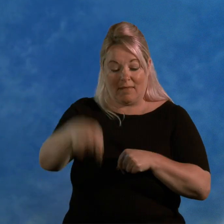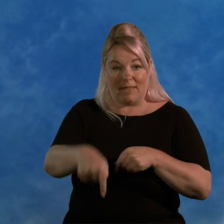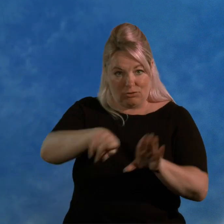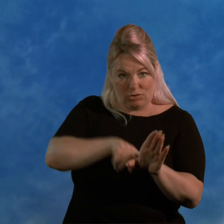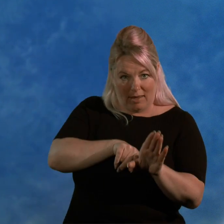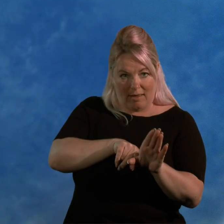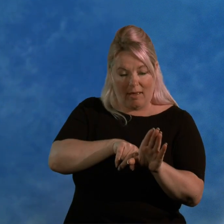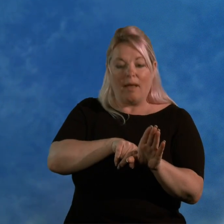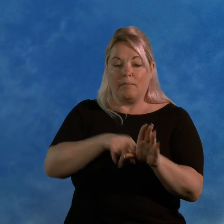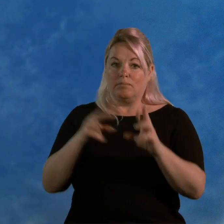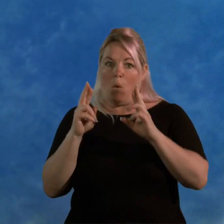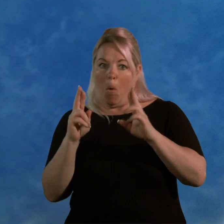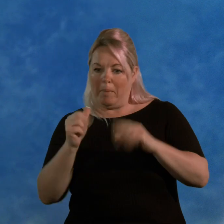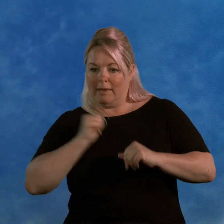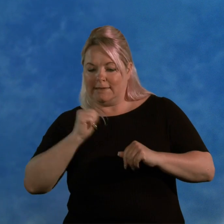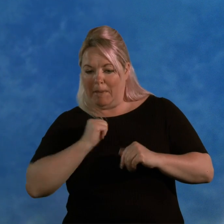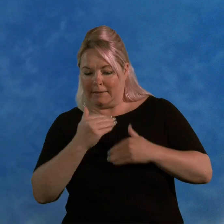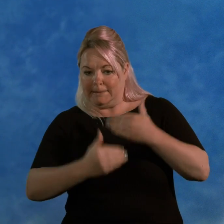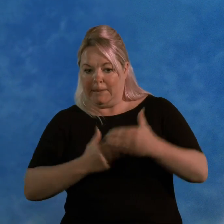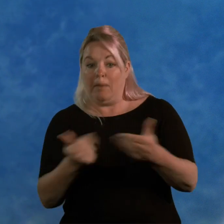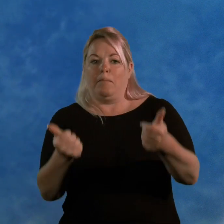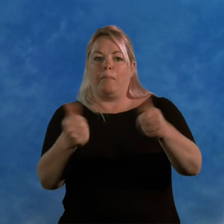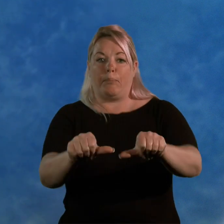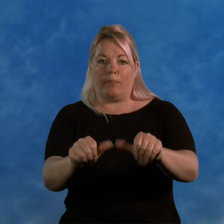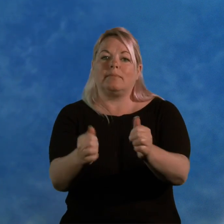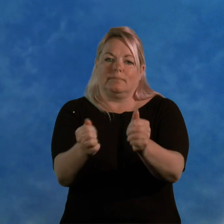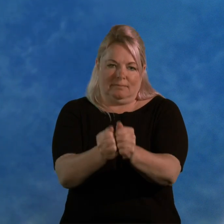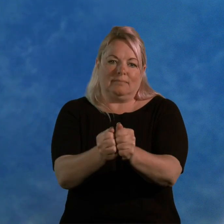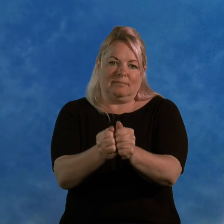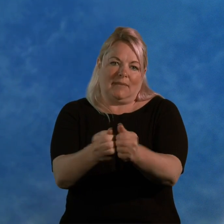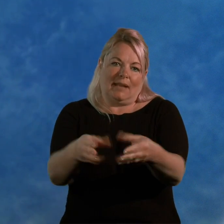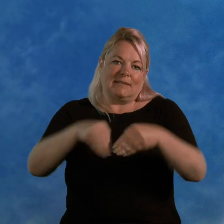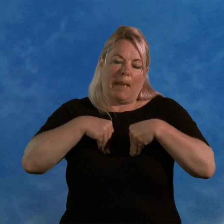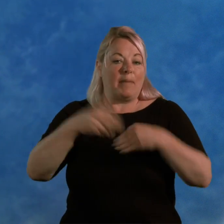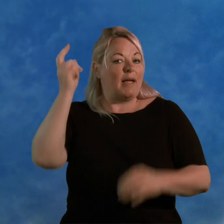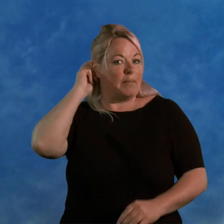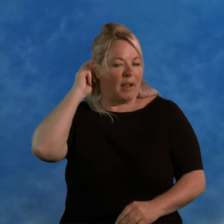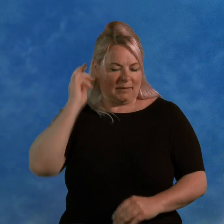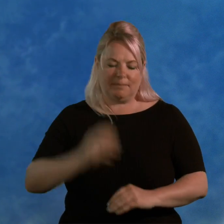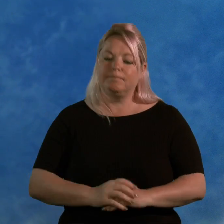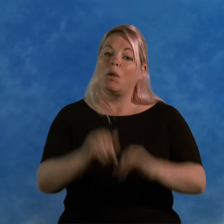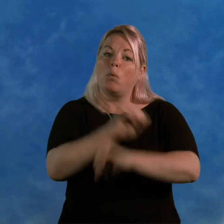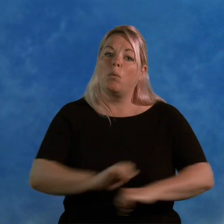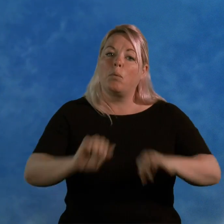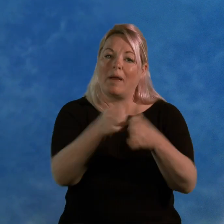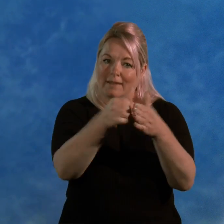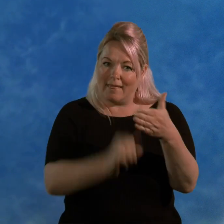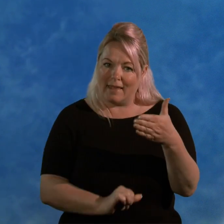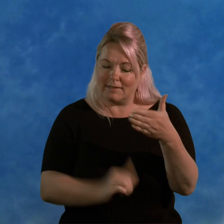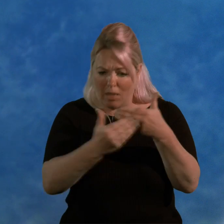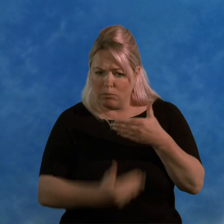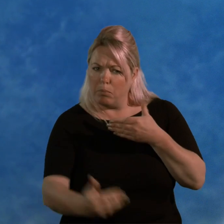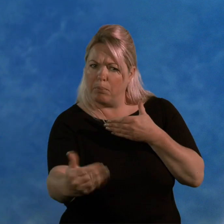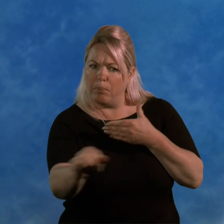I had hoped and expected, I was accepted for an implant and put on the waiting list. Fortunately, I didn't have to wait